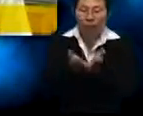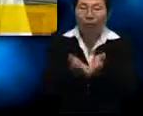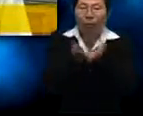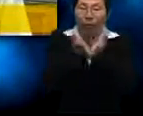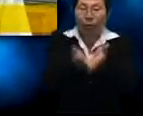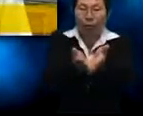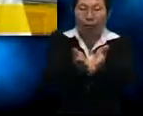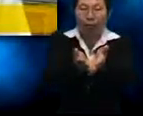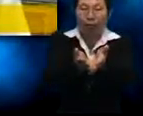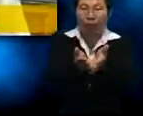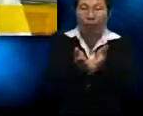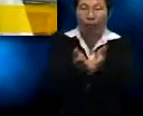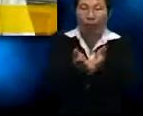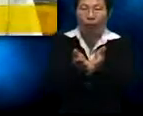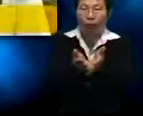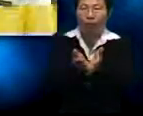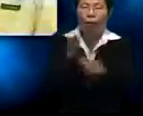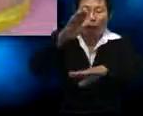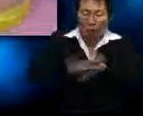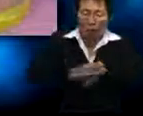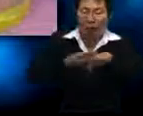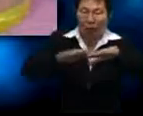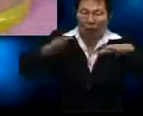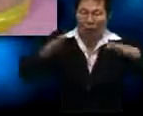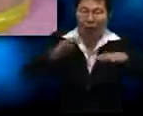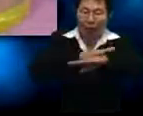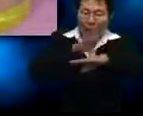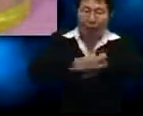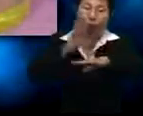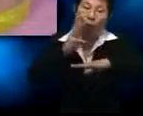You place this on top of the water.